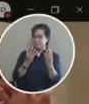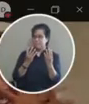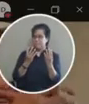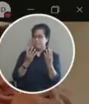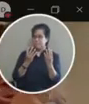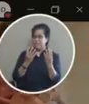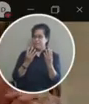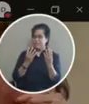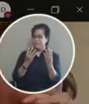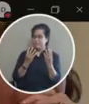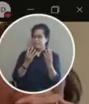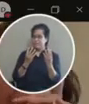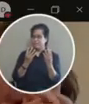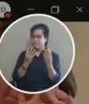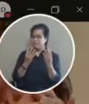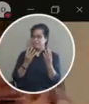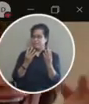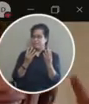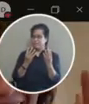You guys are great.